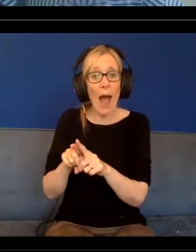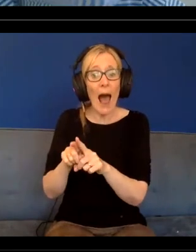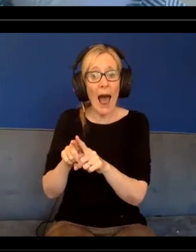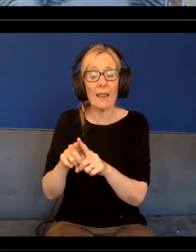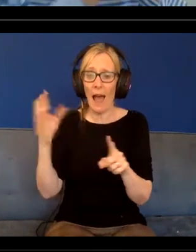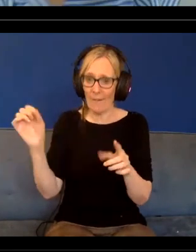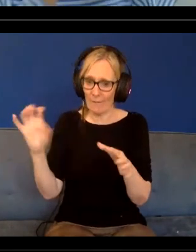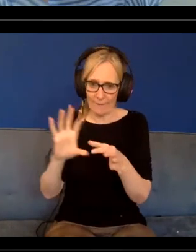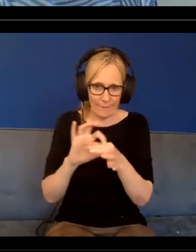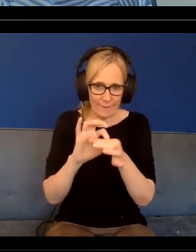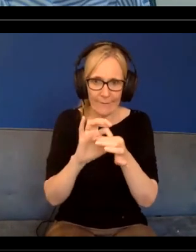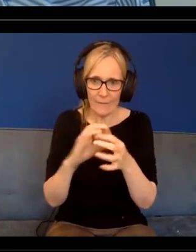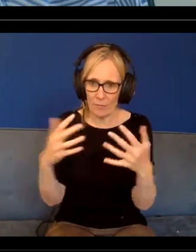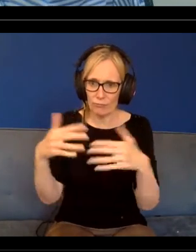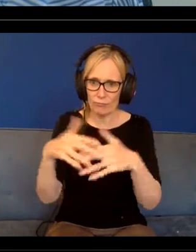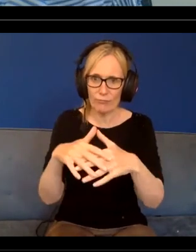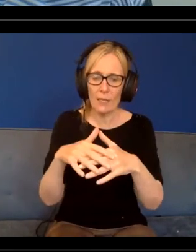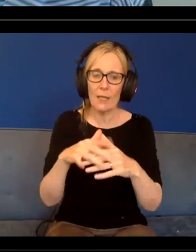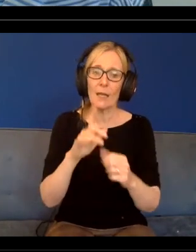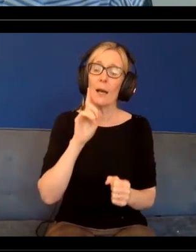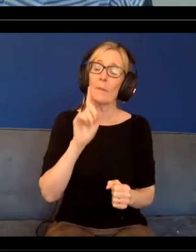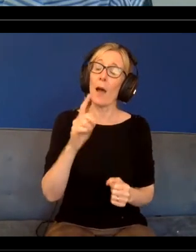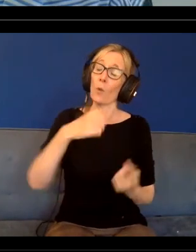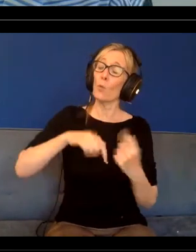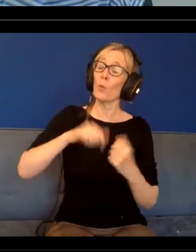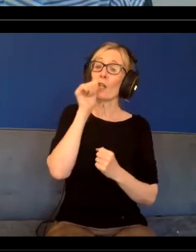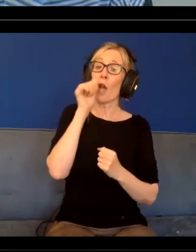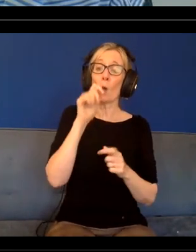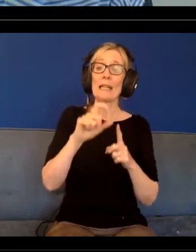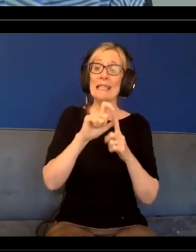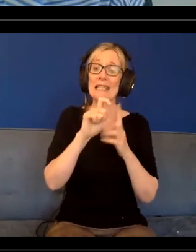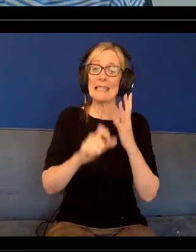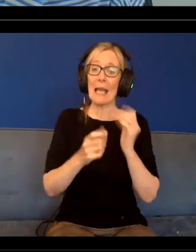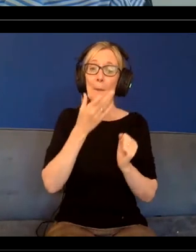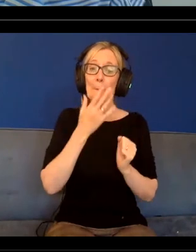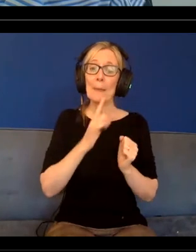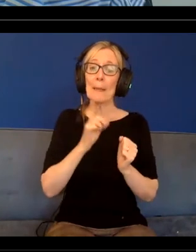know is that disabled people are kind of